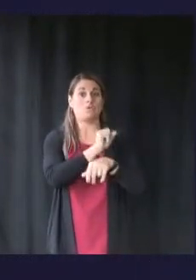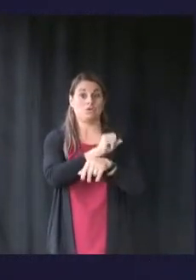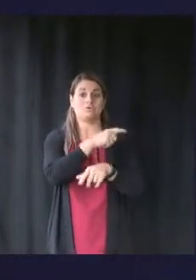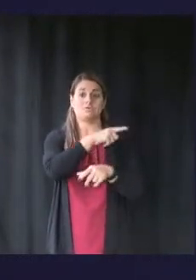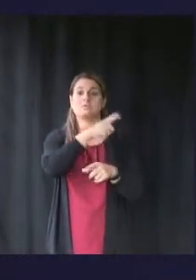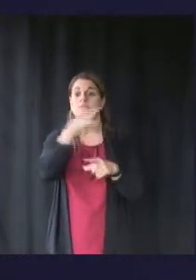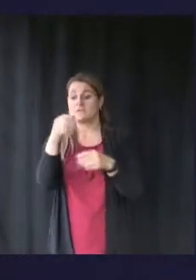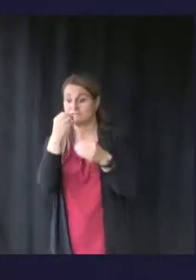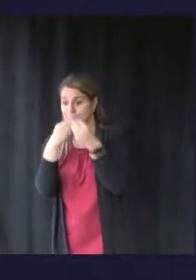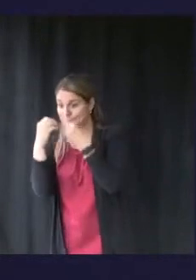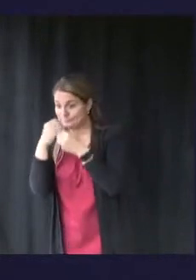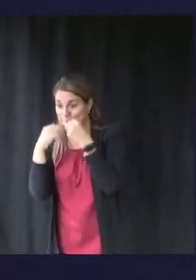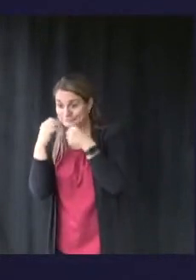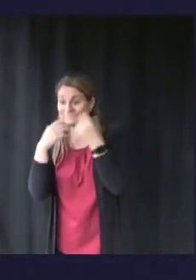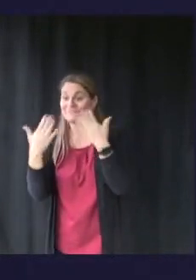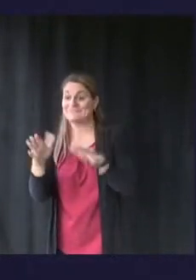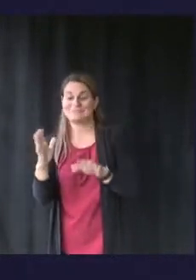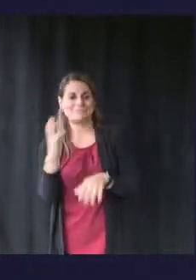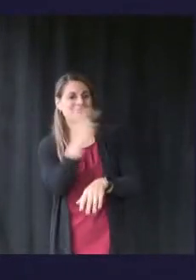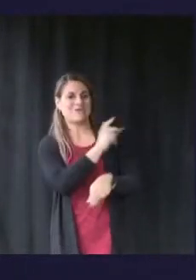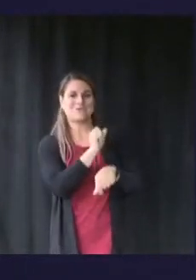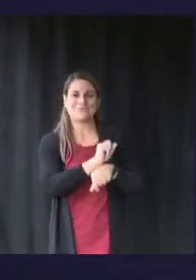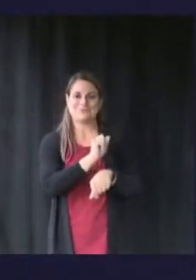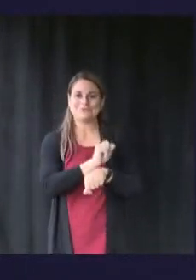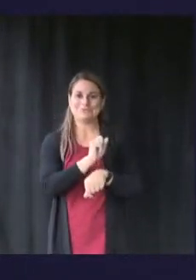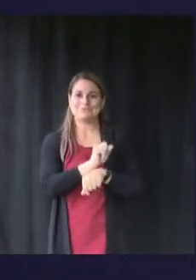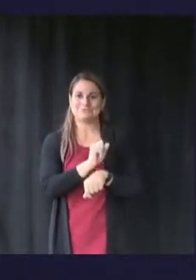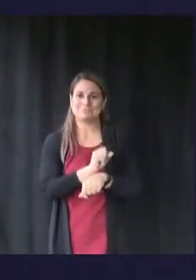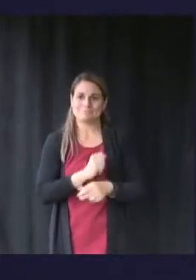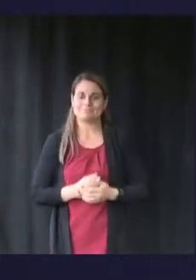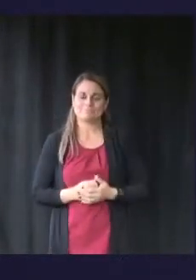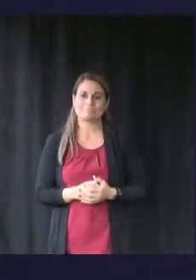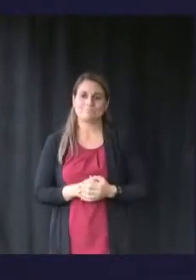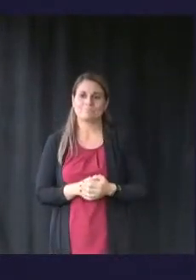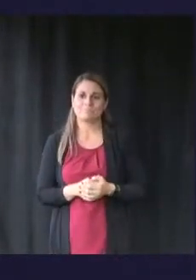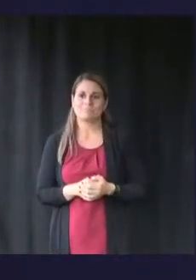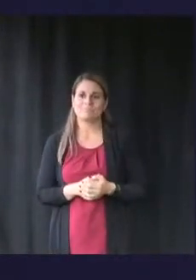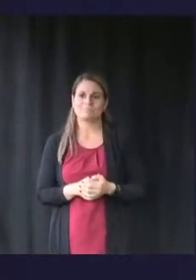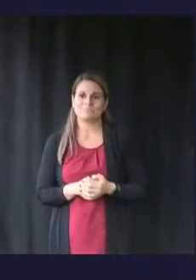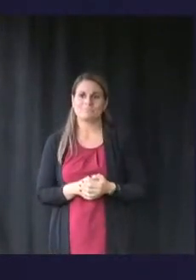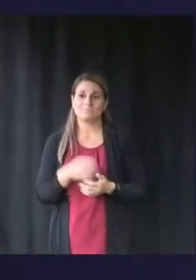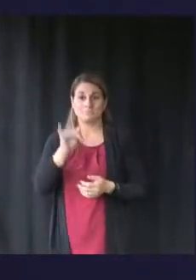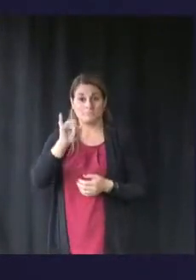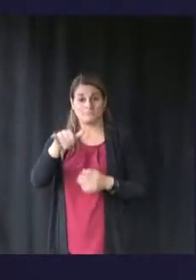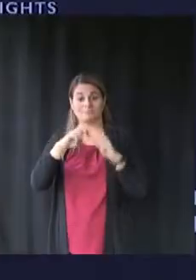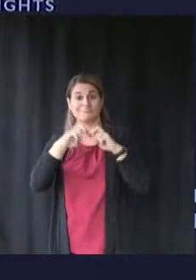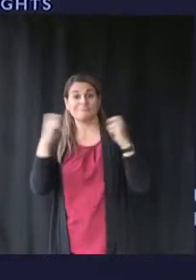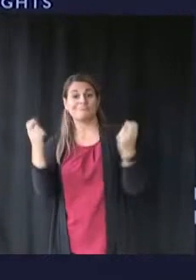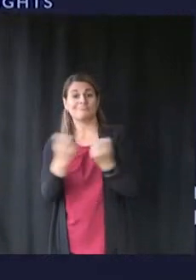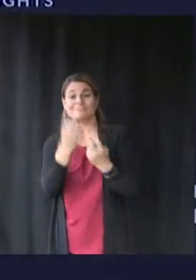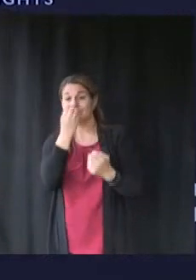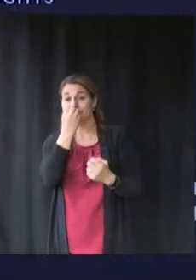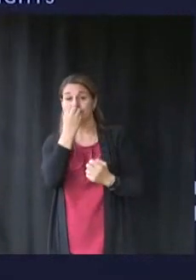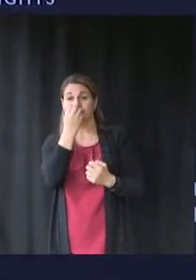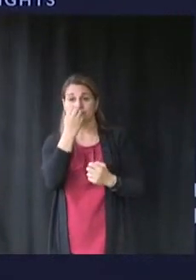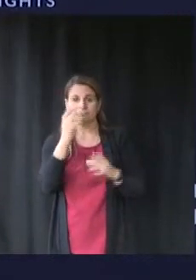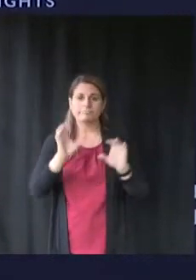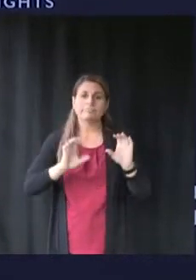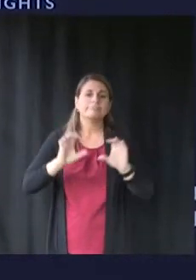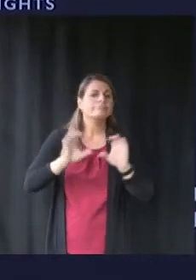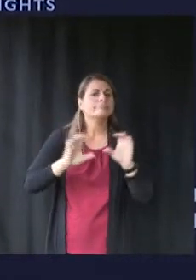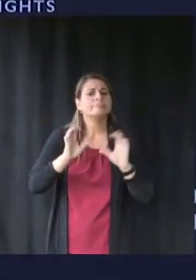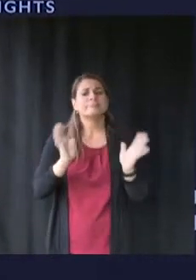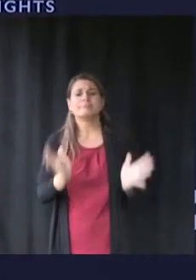have conversation and incidentally eat. I'm serious. My dad used to